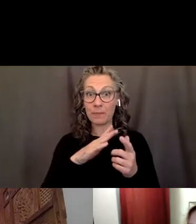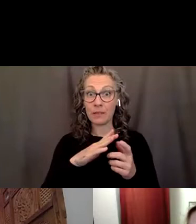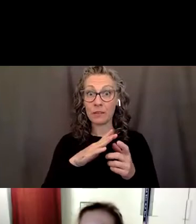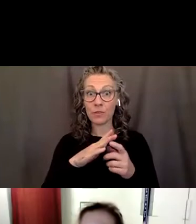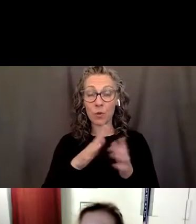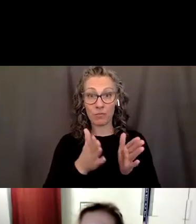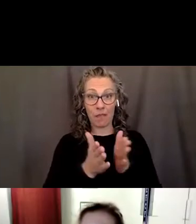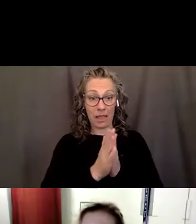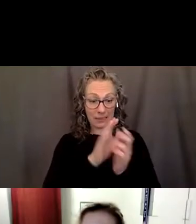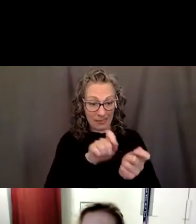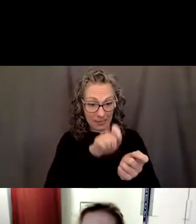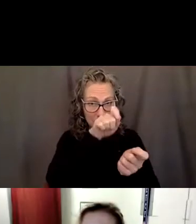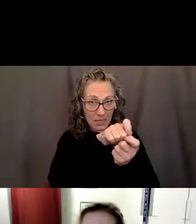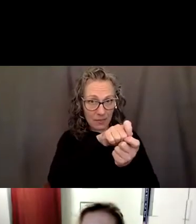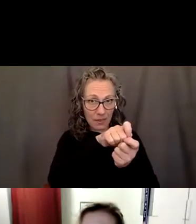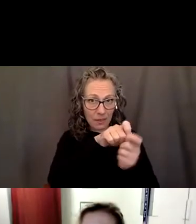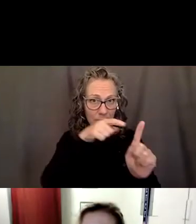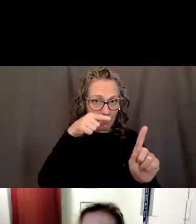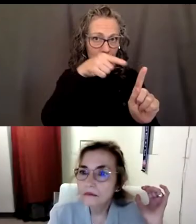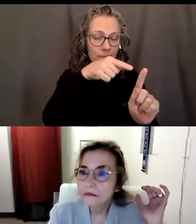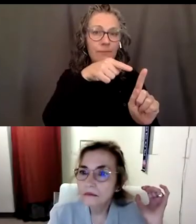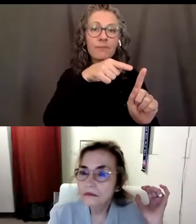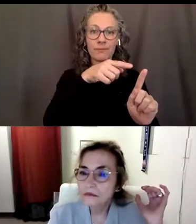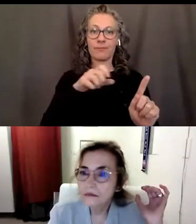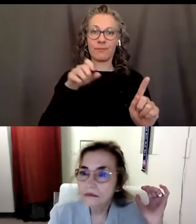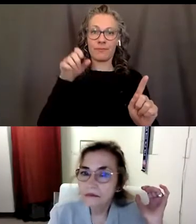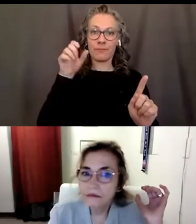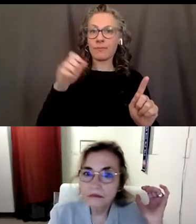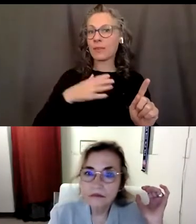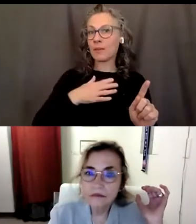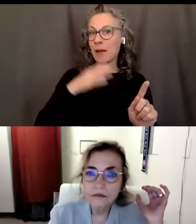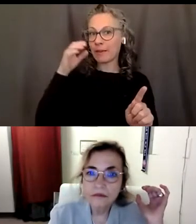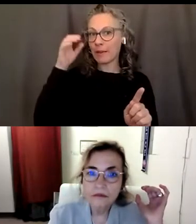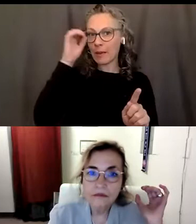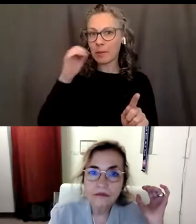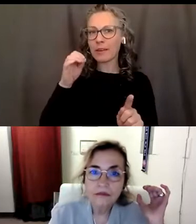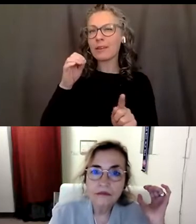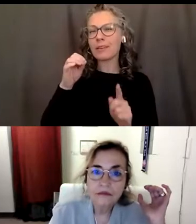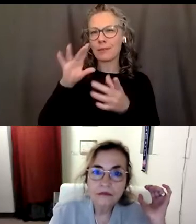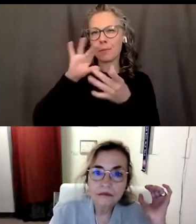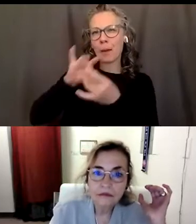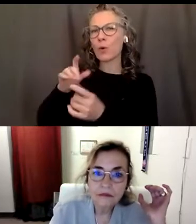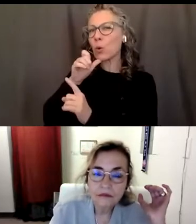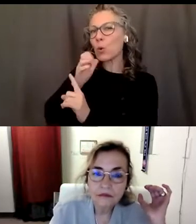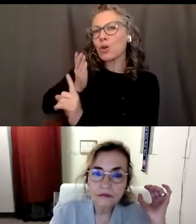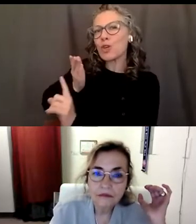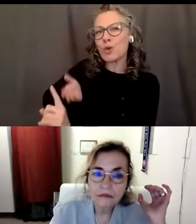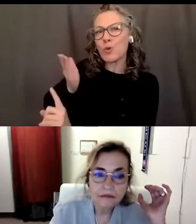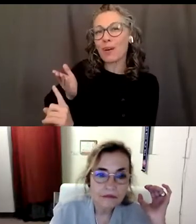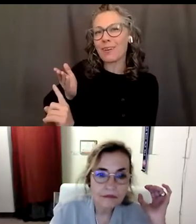Specificity is a matter of, as far as I see, a matter of who you are. So the downside